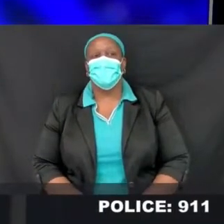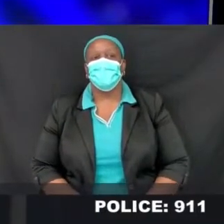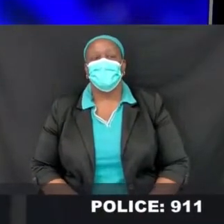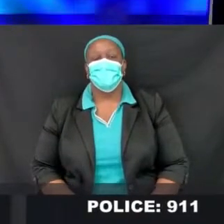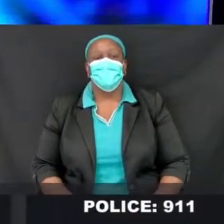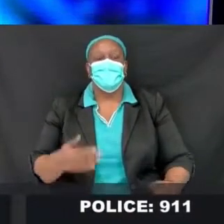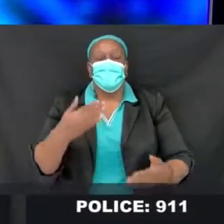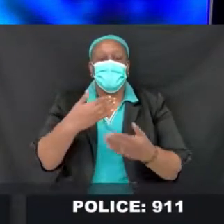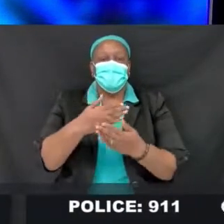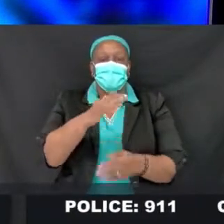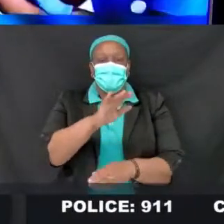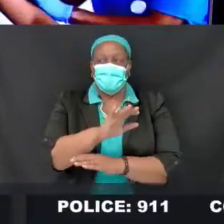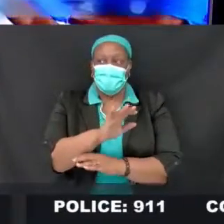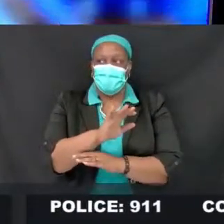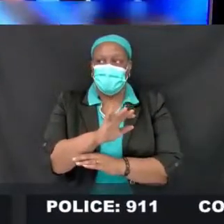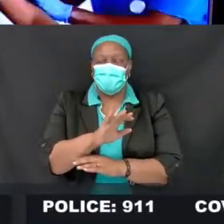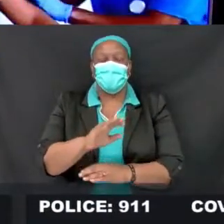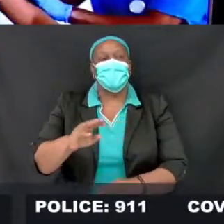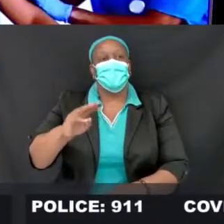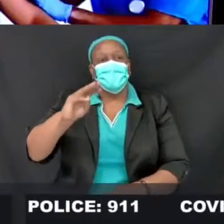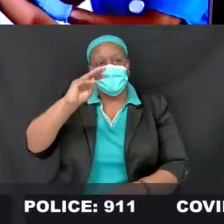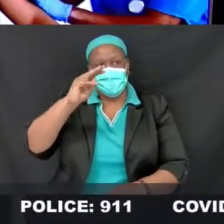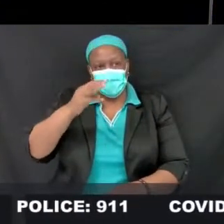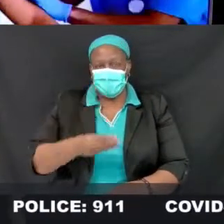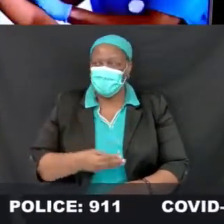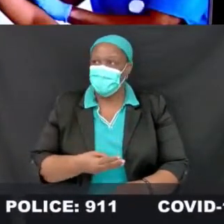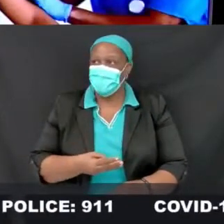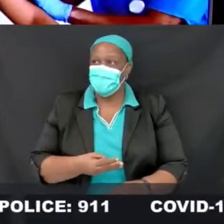Good afternoon and welcome to our